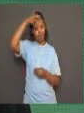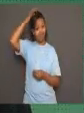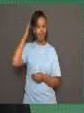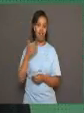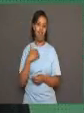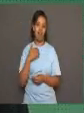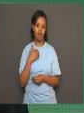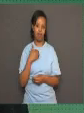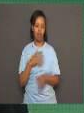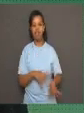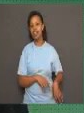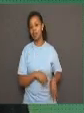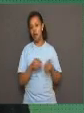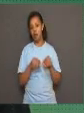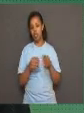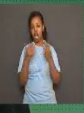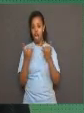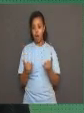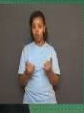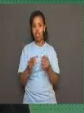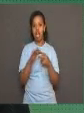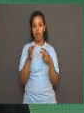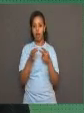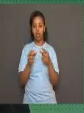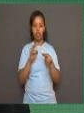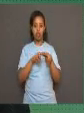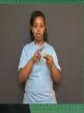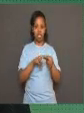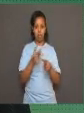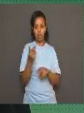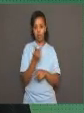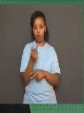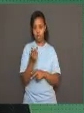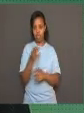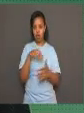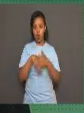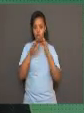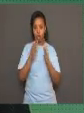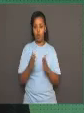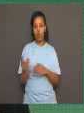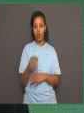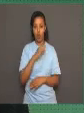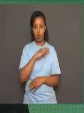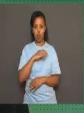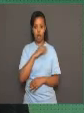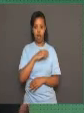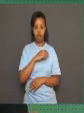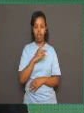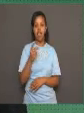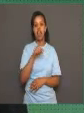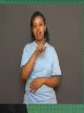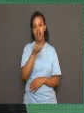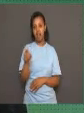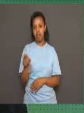Students, by making choices between two external traits, you